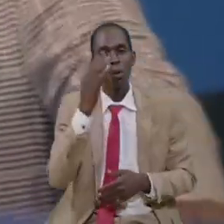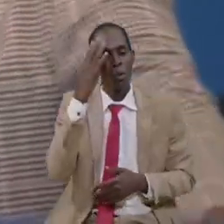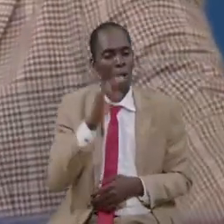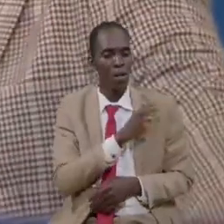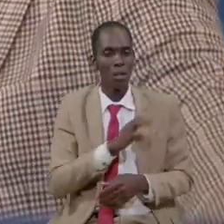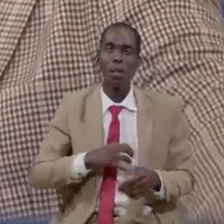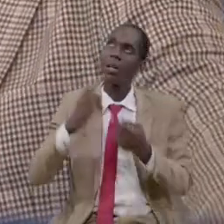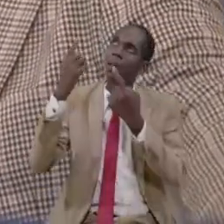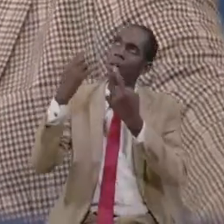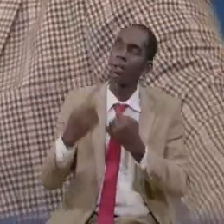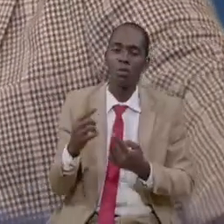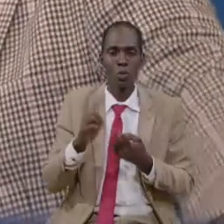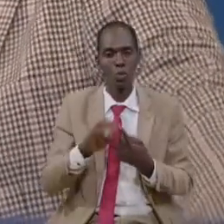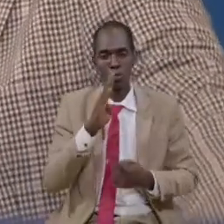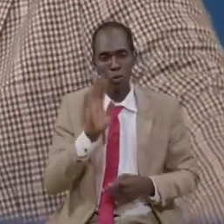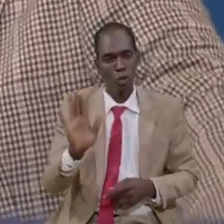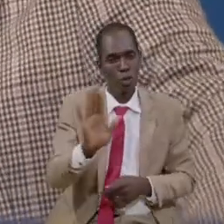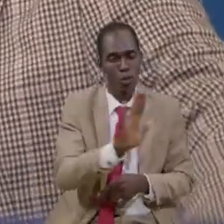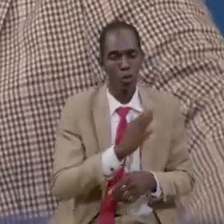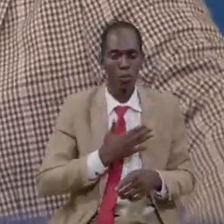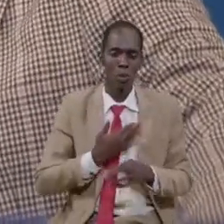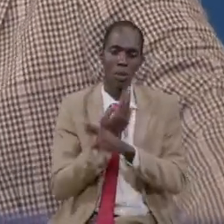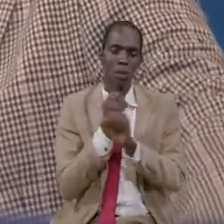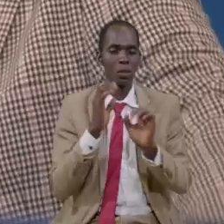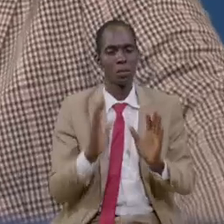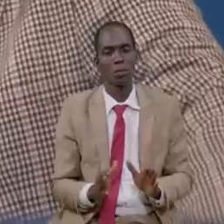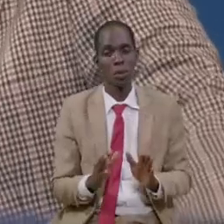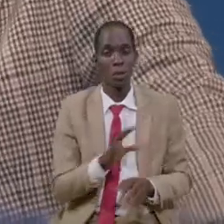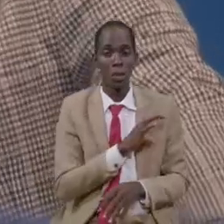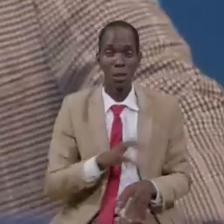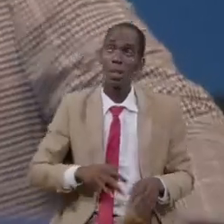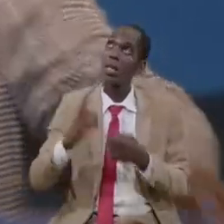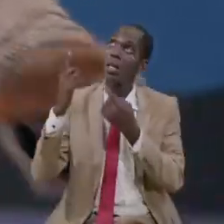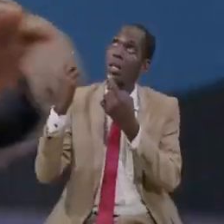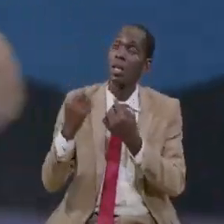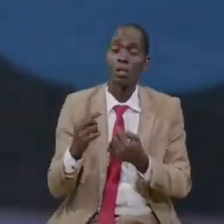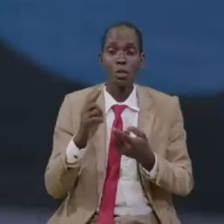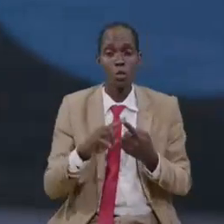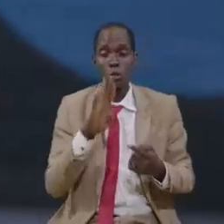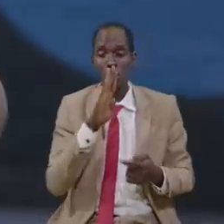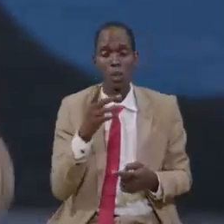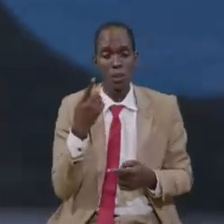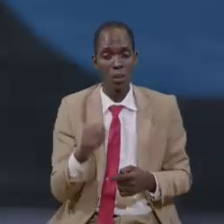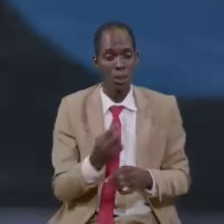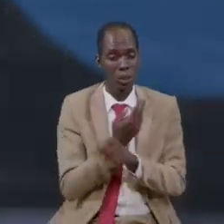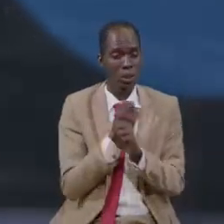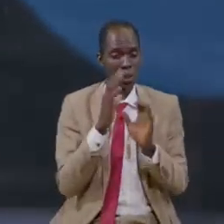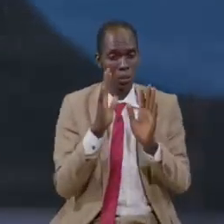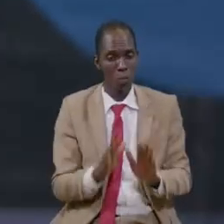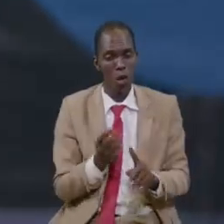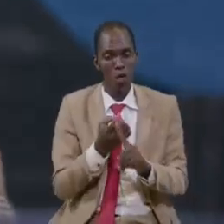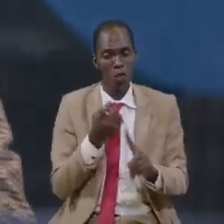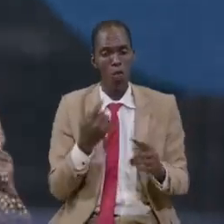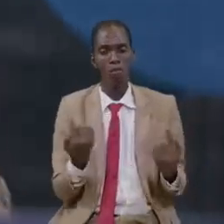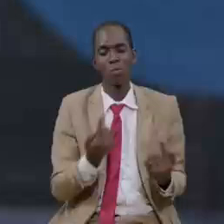Redeemer. Christ came to be the Redeemer from sin. All have